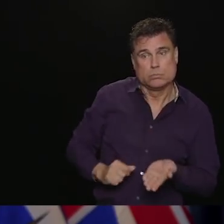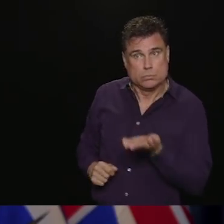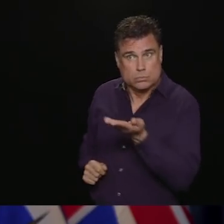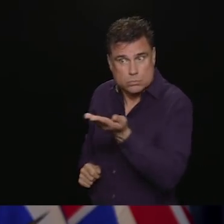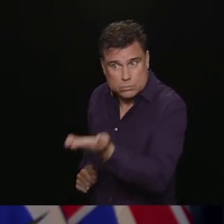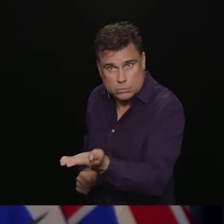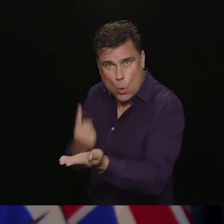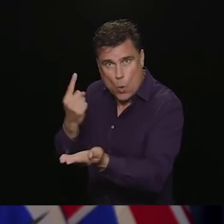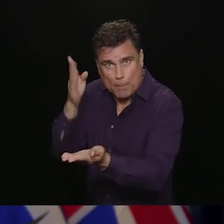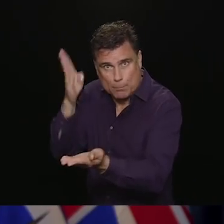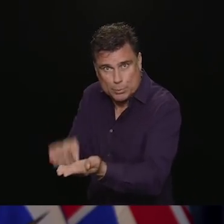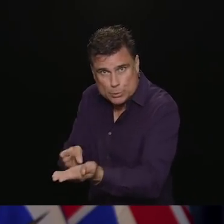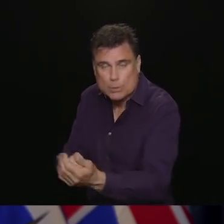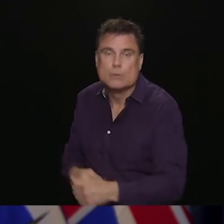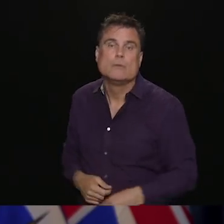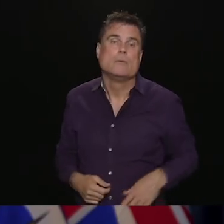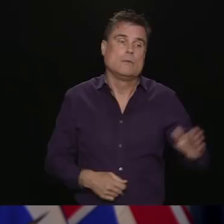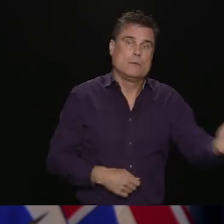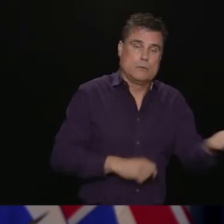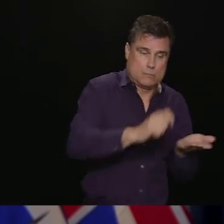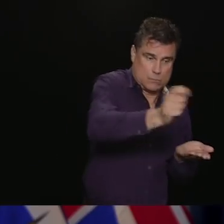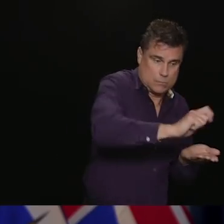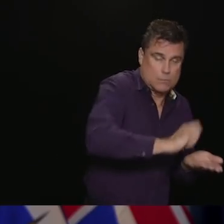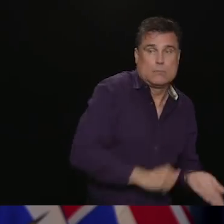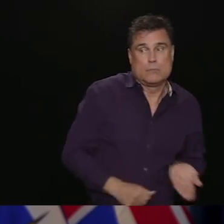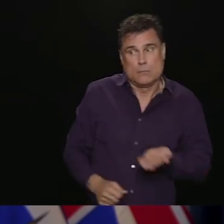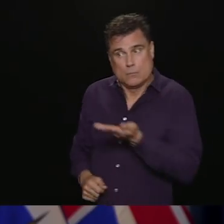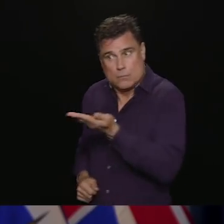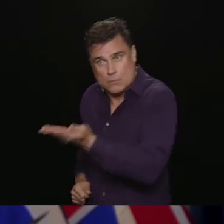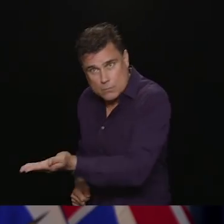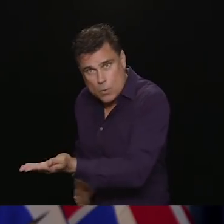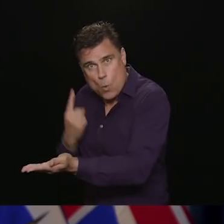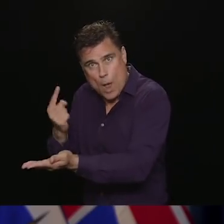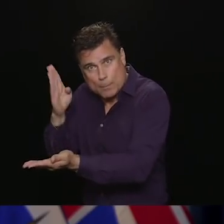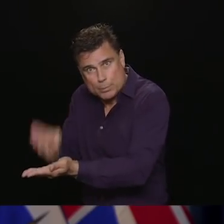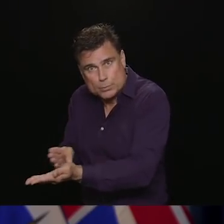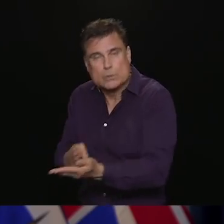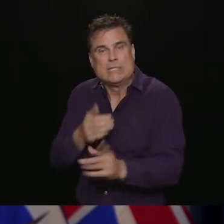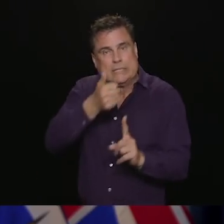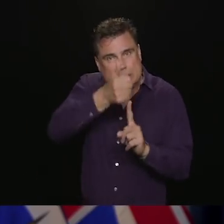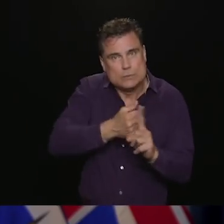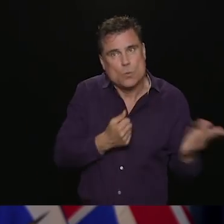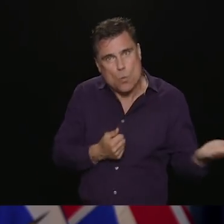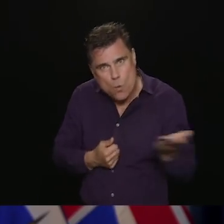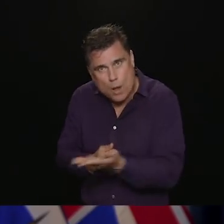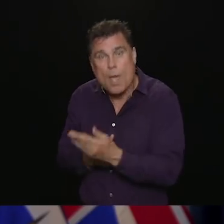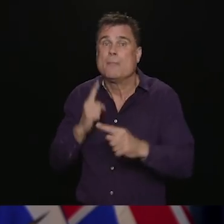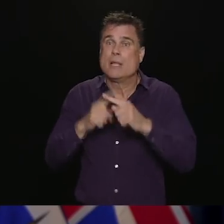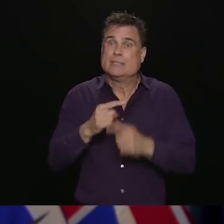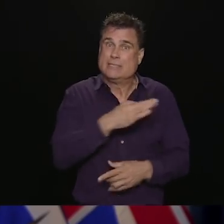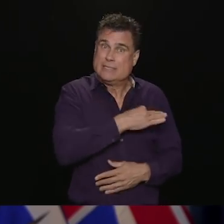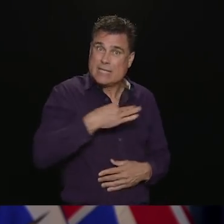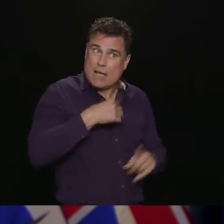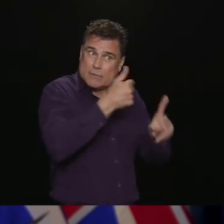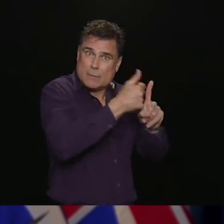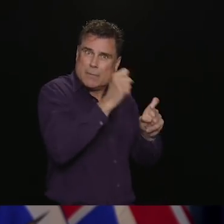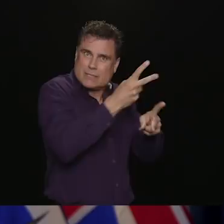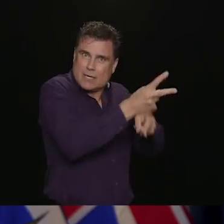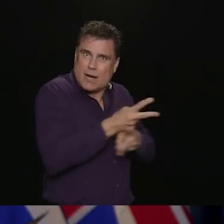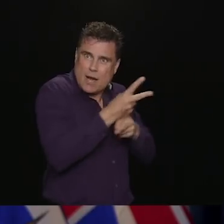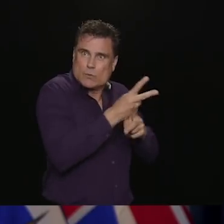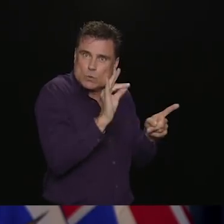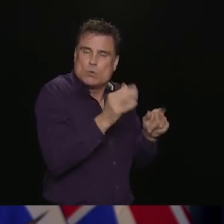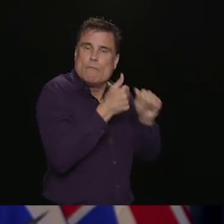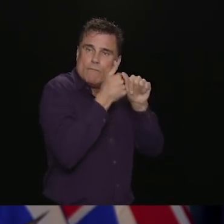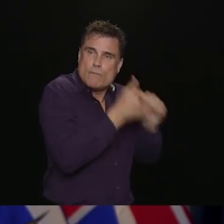So these are all the things that we're going to have to work out with each other over the coming months. But this is going to be in place for